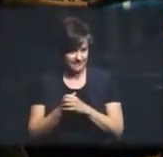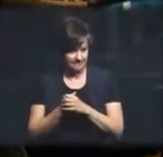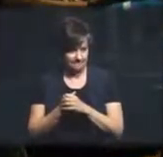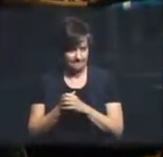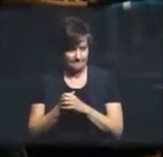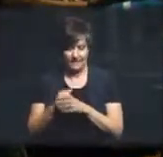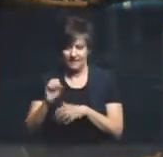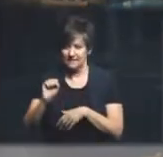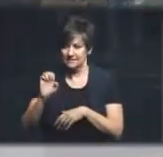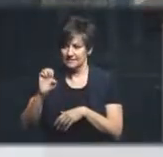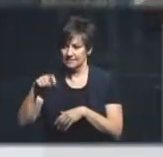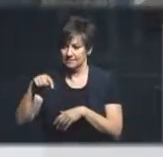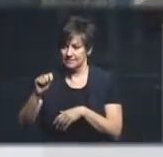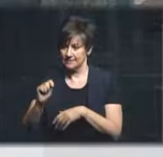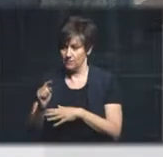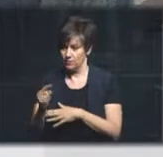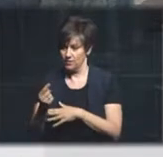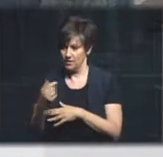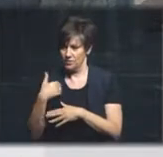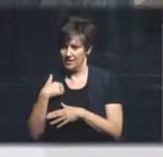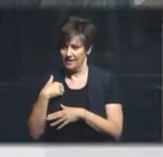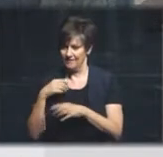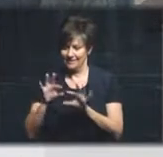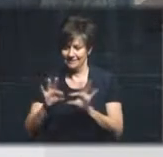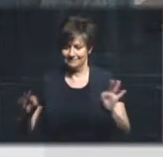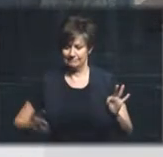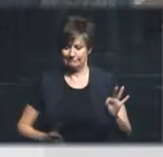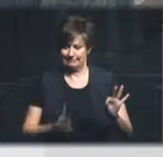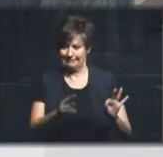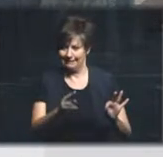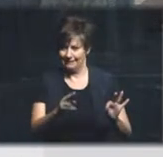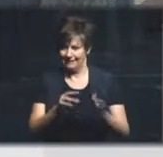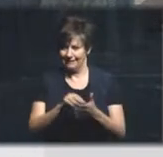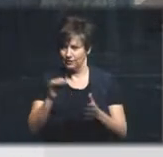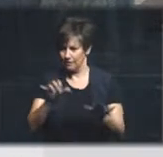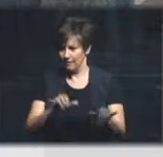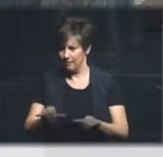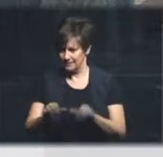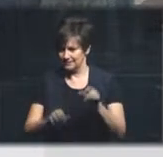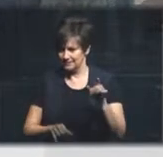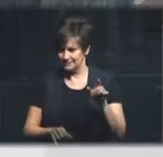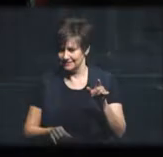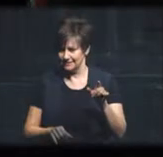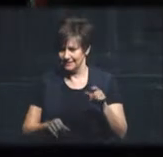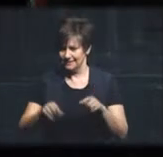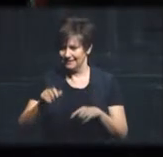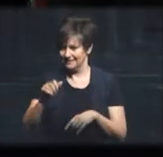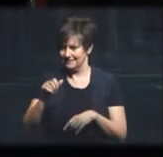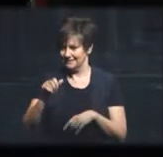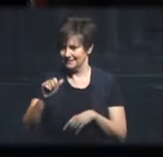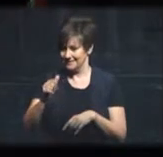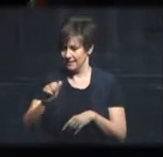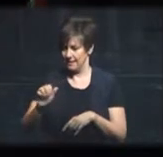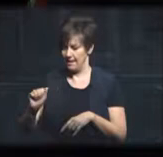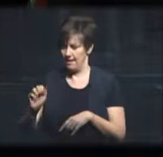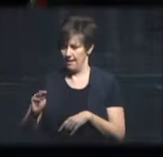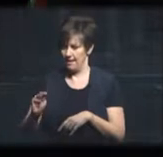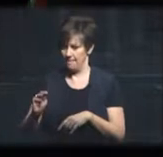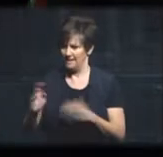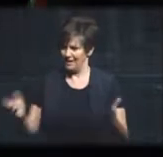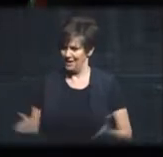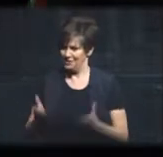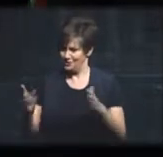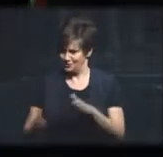On September 1, we're having a ribbon cutting at the Learning Commons, 10 a.m. I would encourage you to come. I